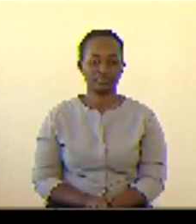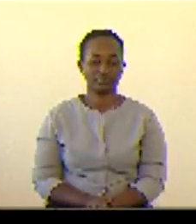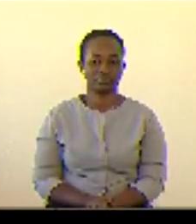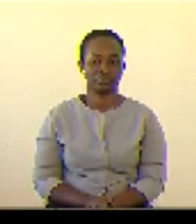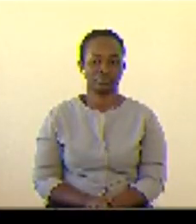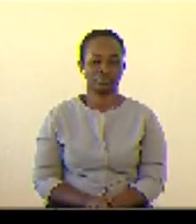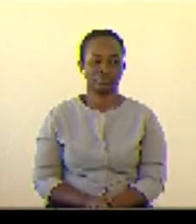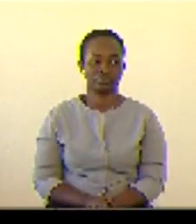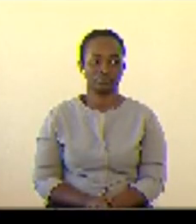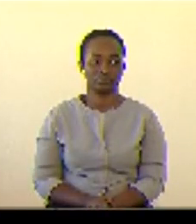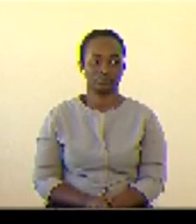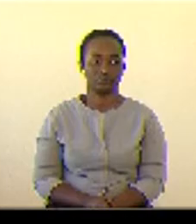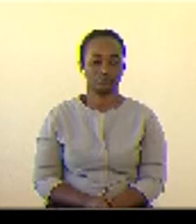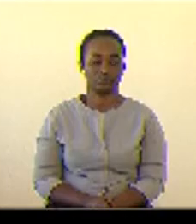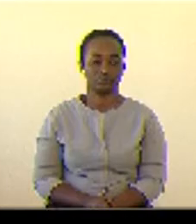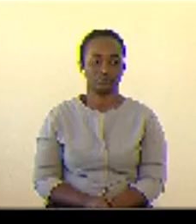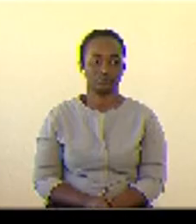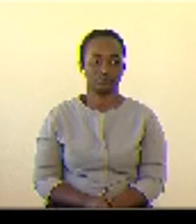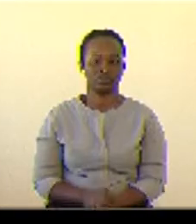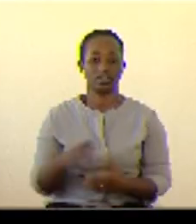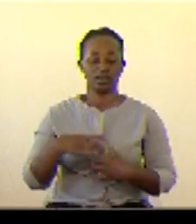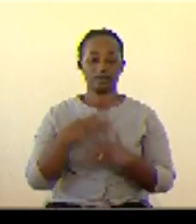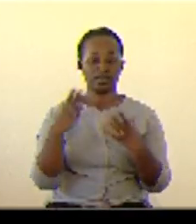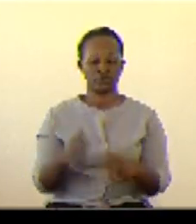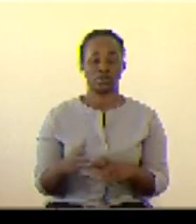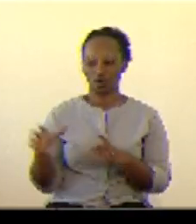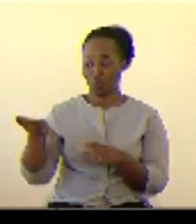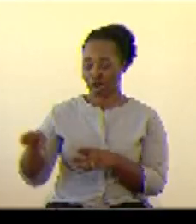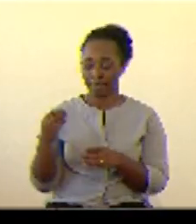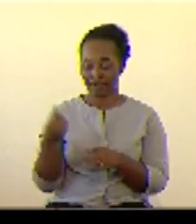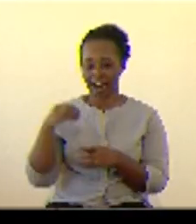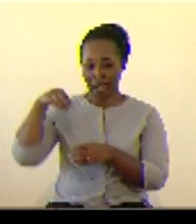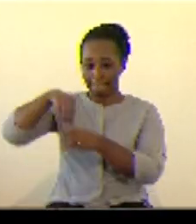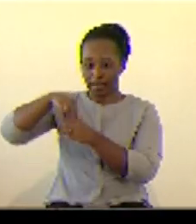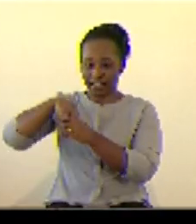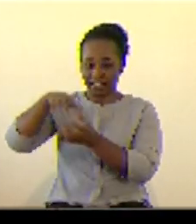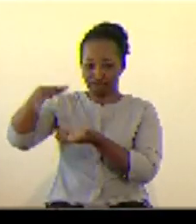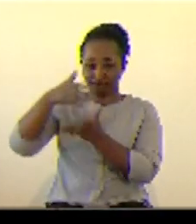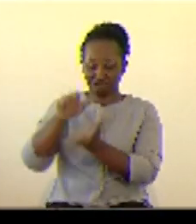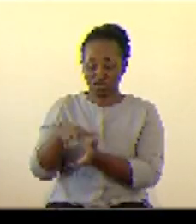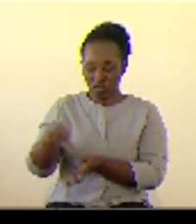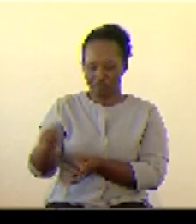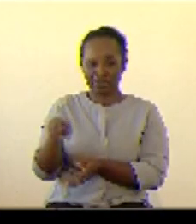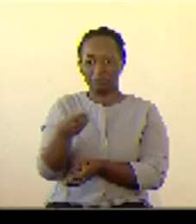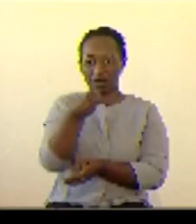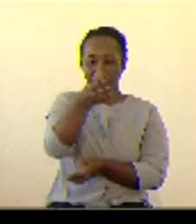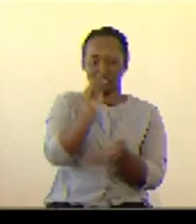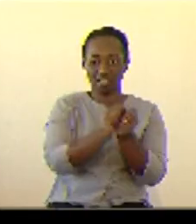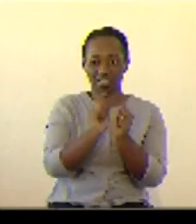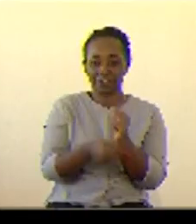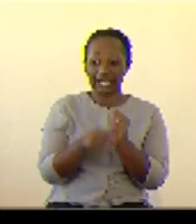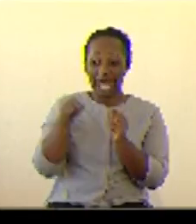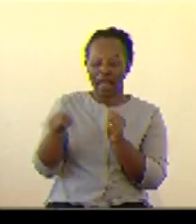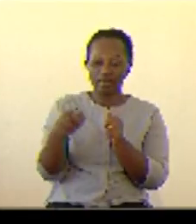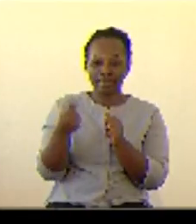have withdrawn some money from the business, from a supermarket. You have given him or her 10,000. These